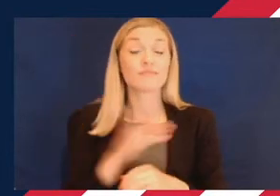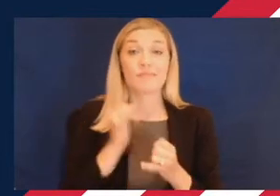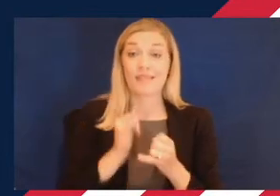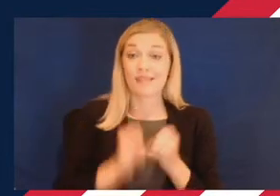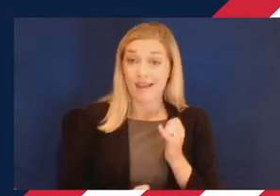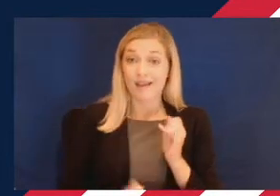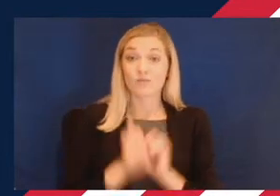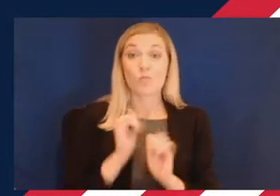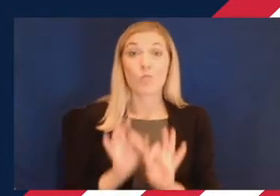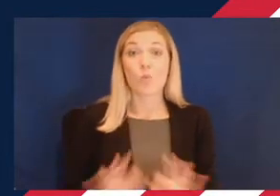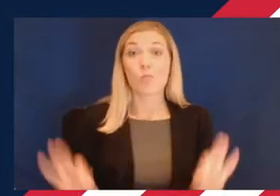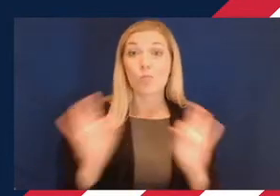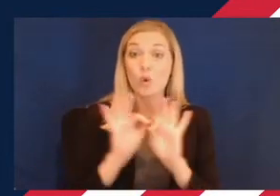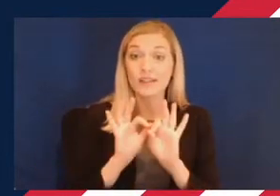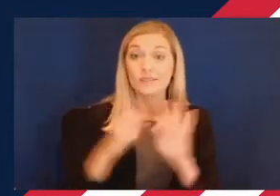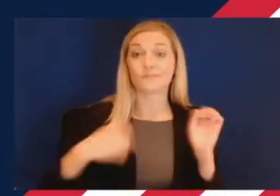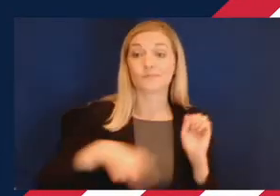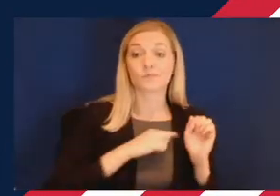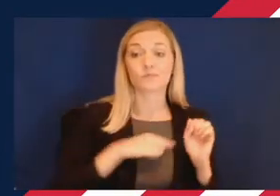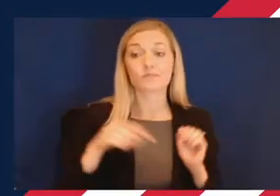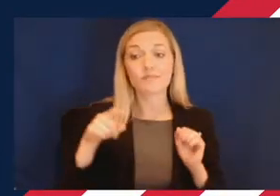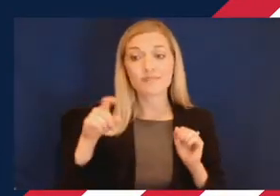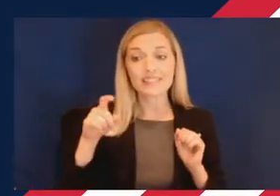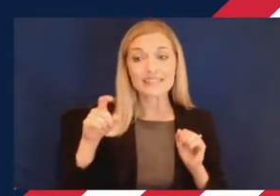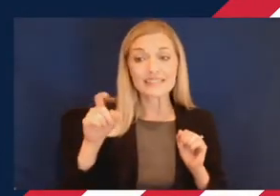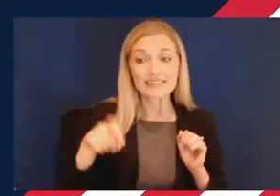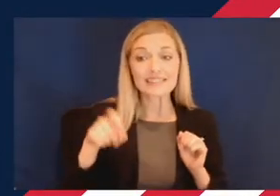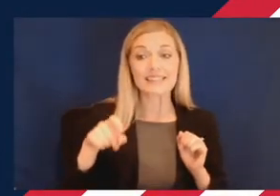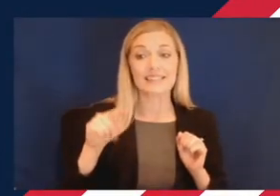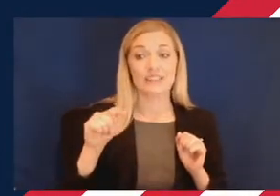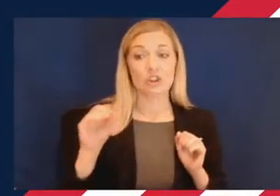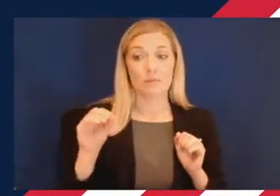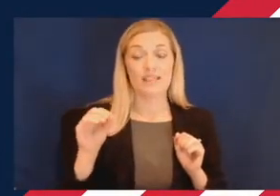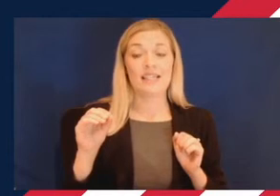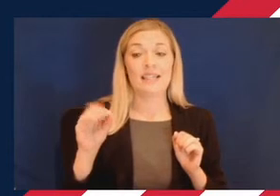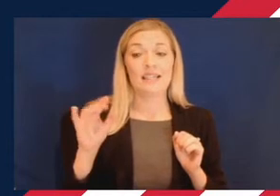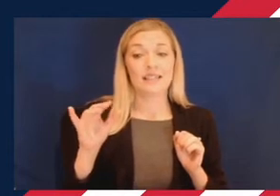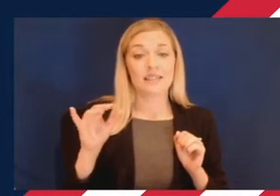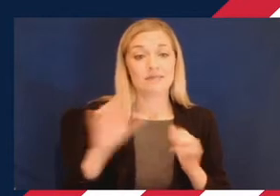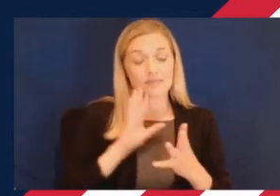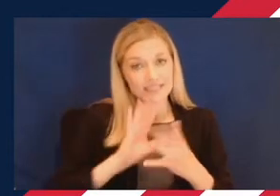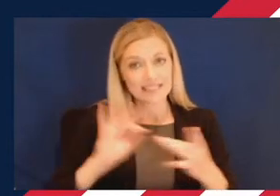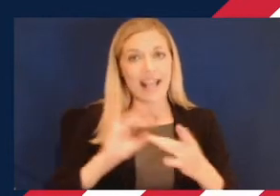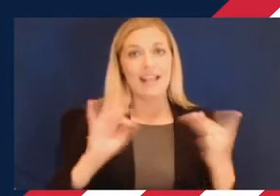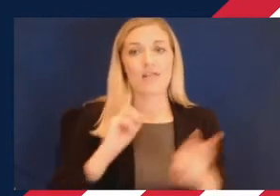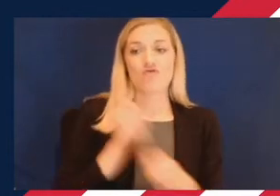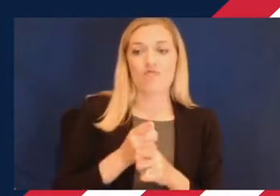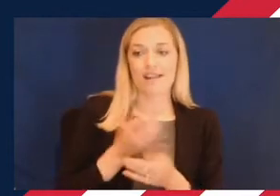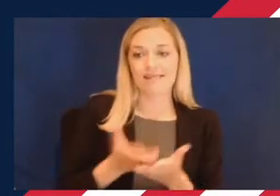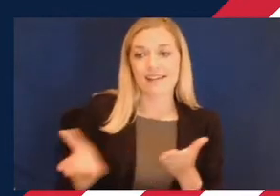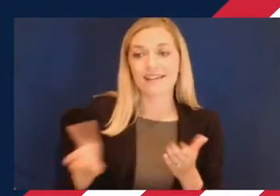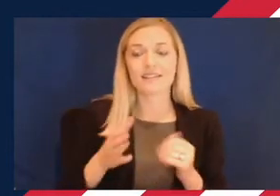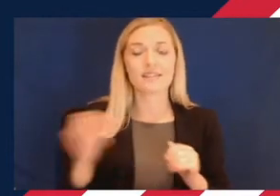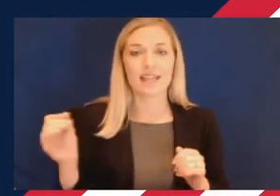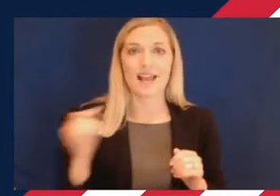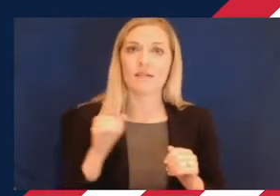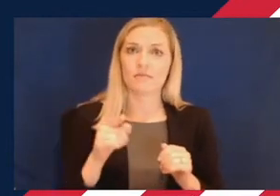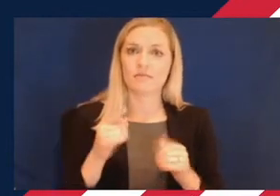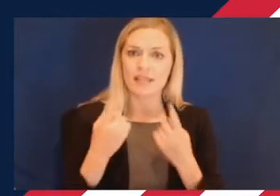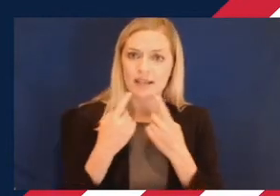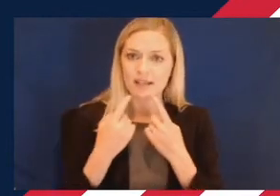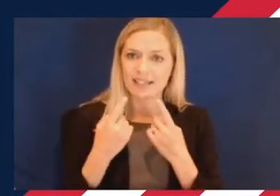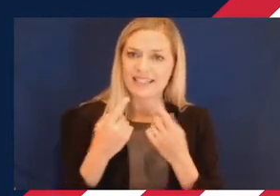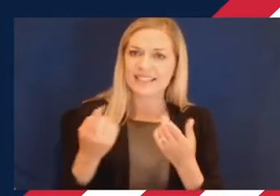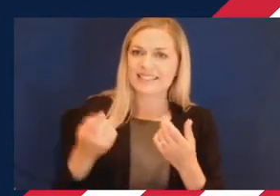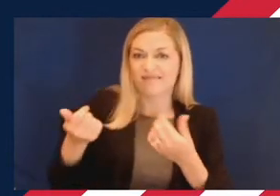is that we need to be saying the right things and denouncing the rise of authoritarianism and the